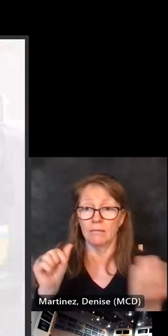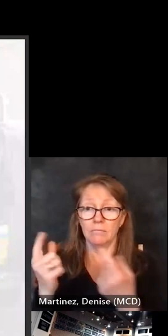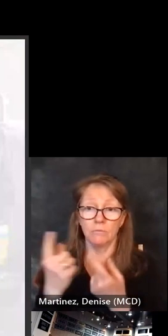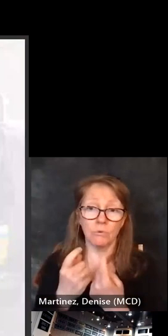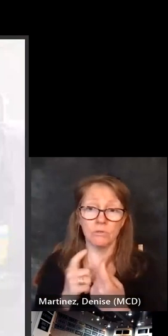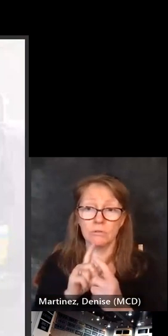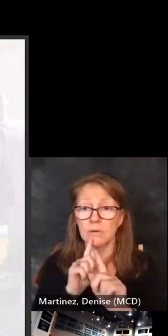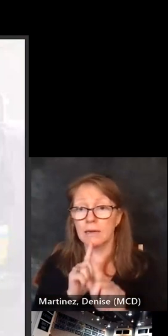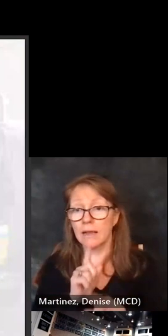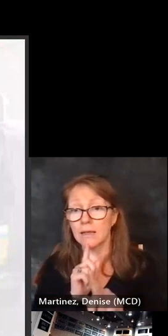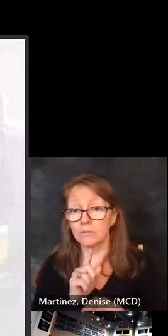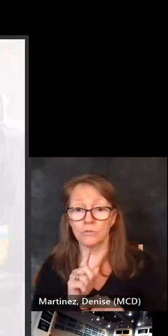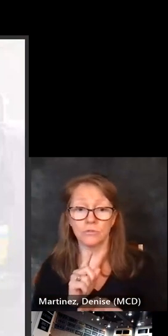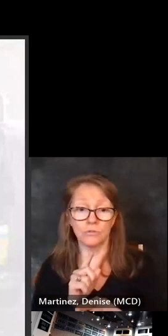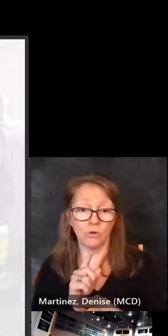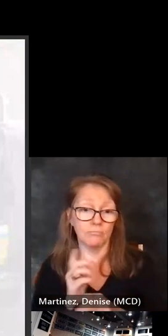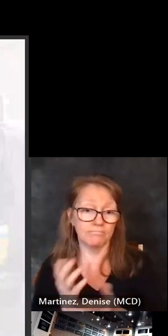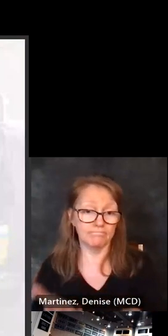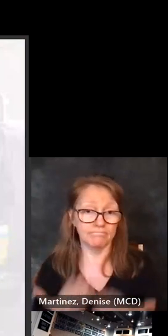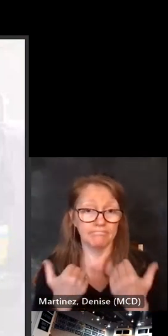come up and help me kick that off.